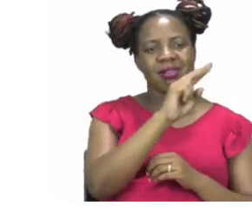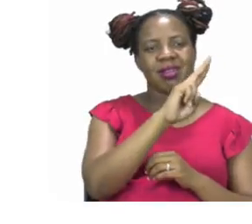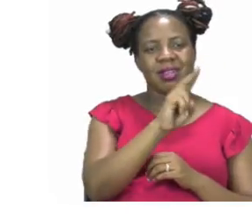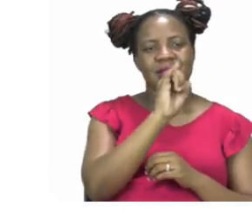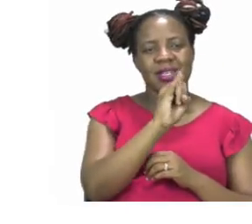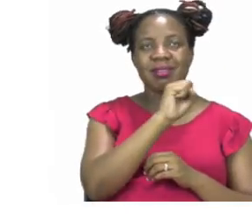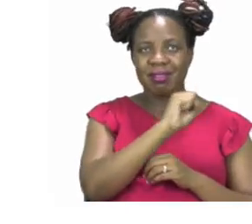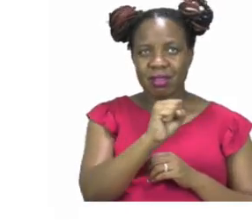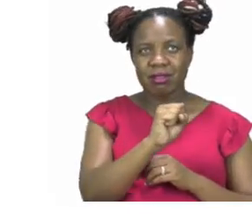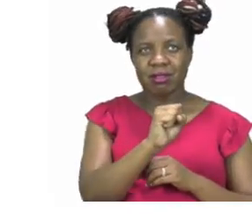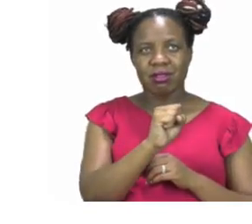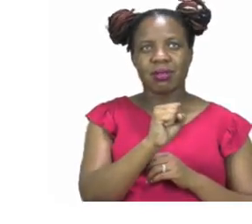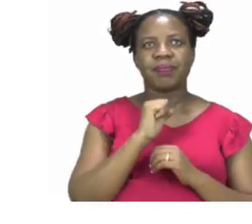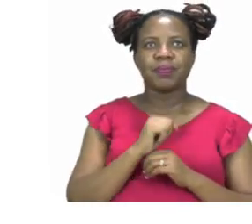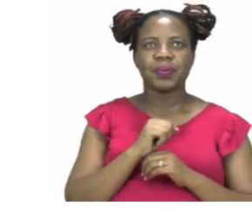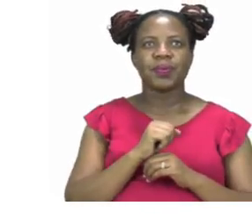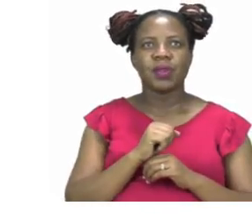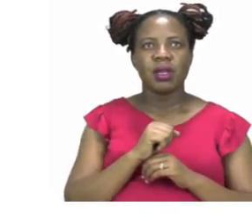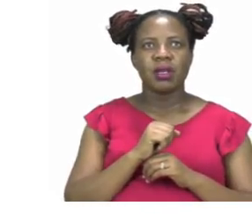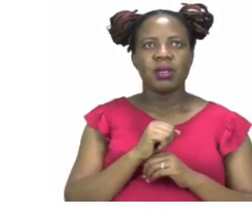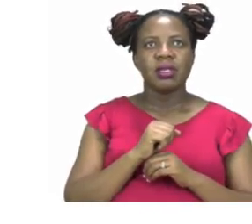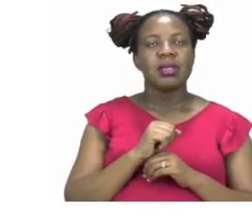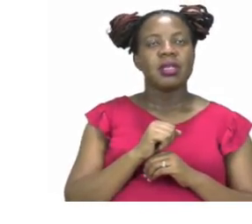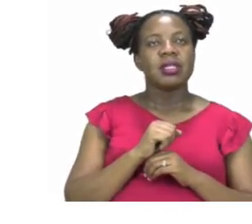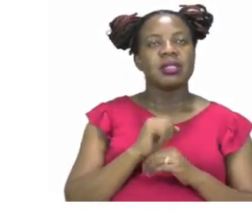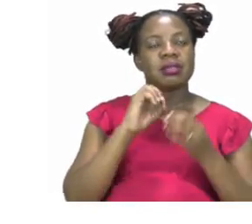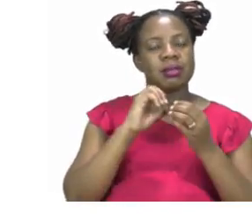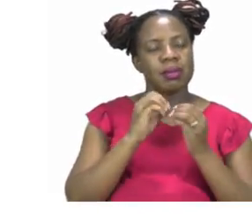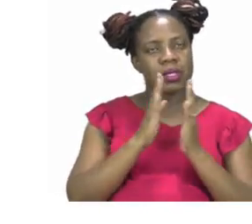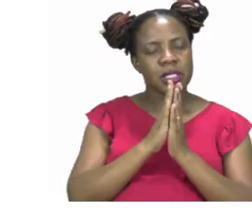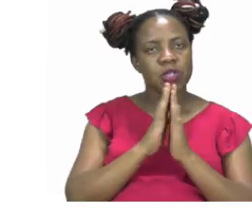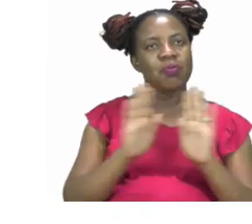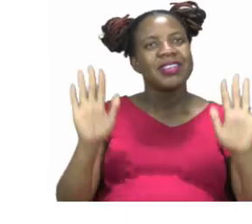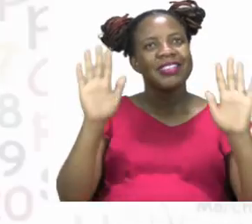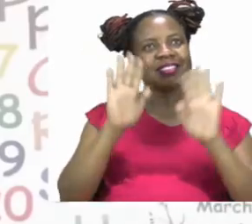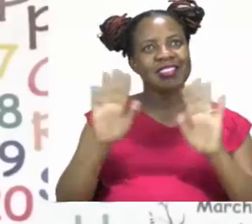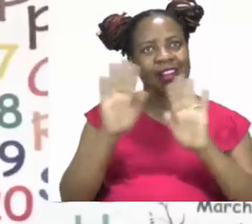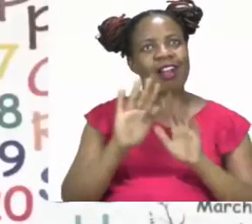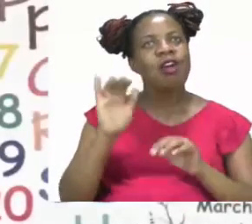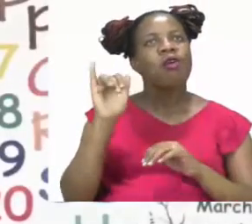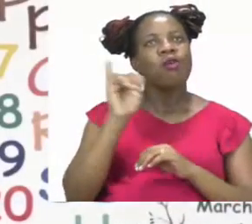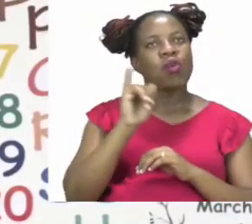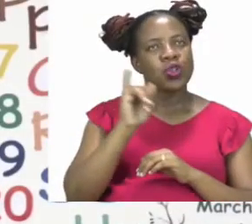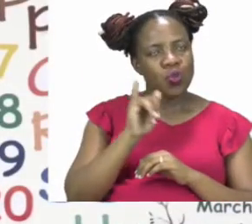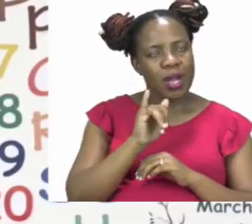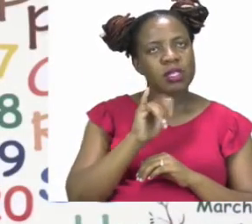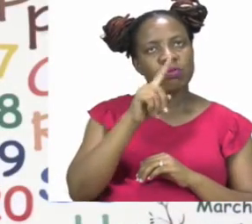it says, color the correct verb. Now you will see here we colored, "This